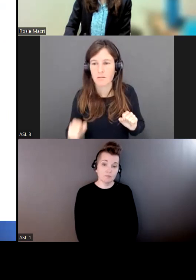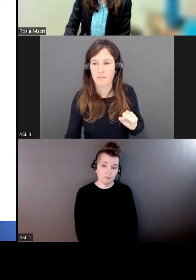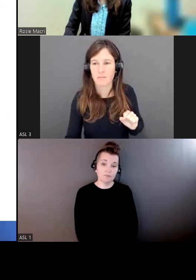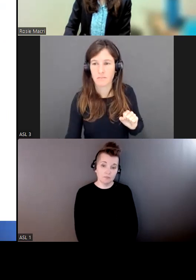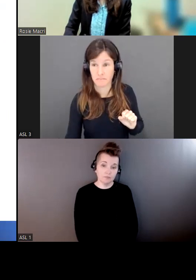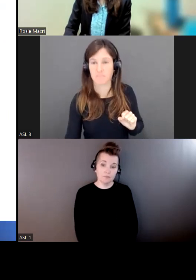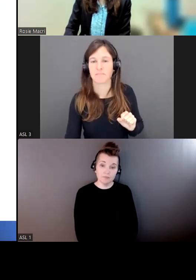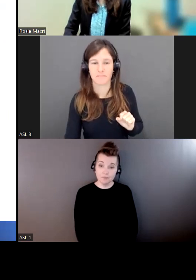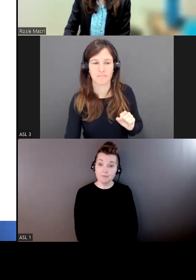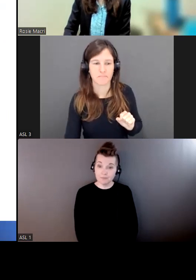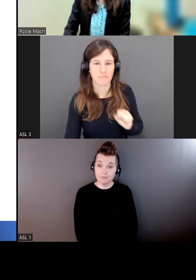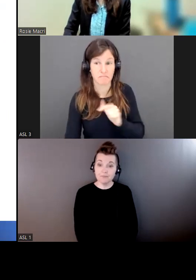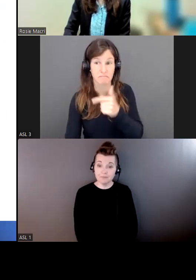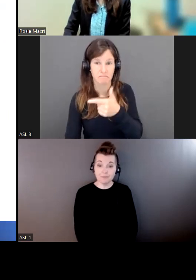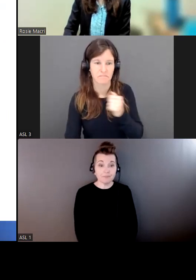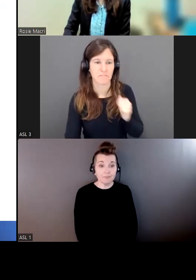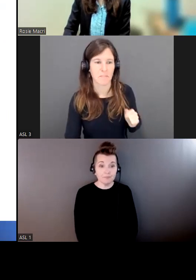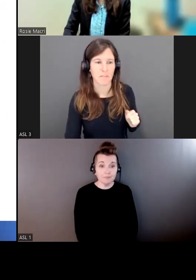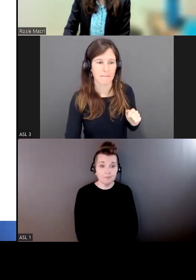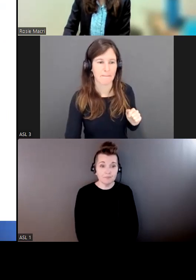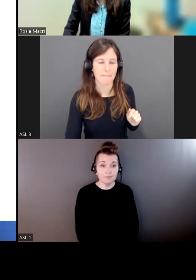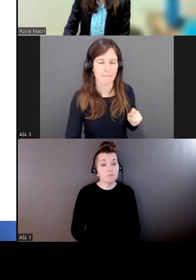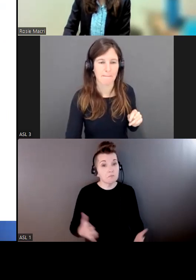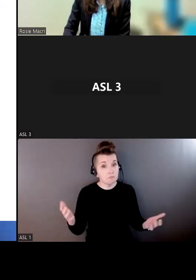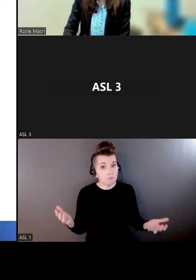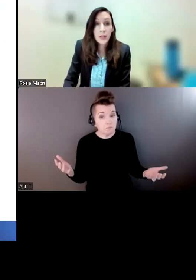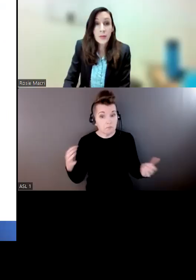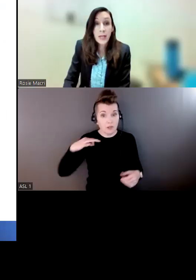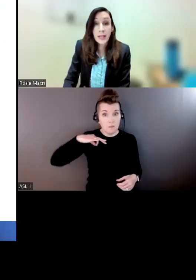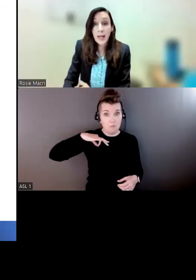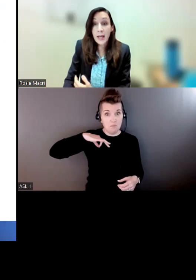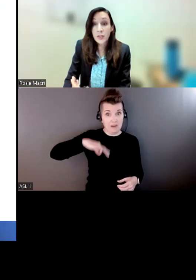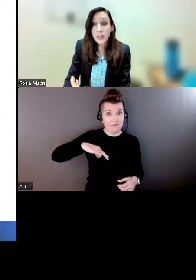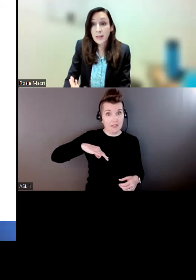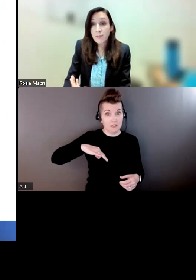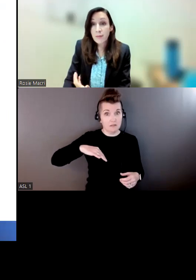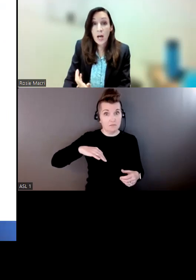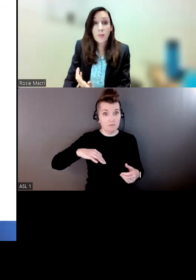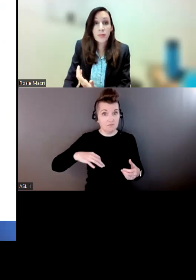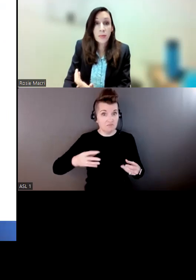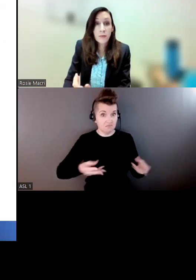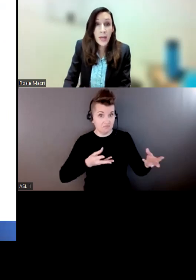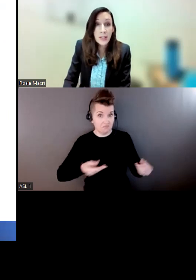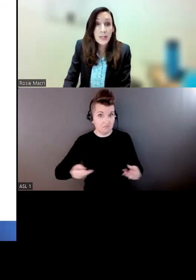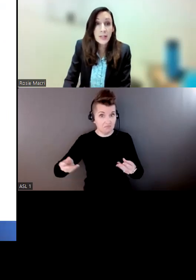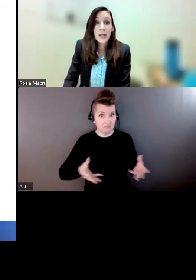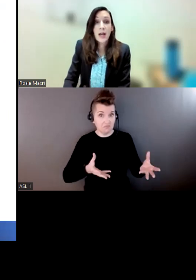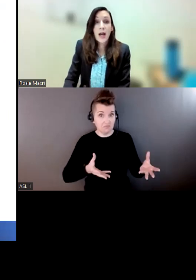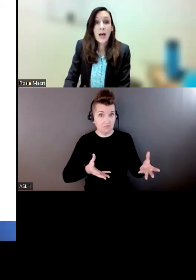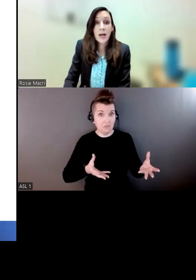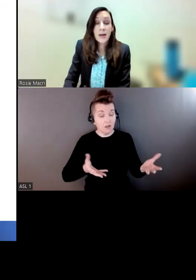Right, some of these benefits that we want to think about are, it can actually help